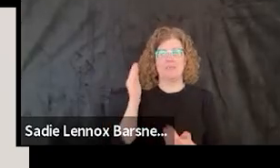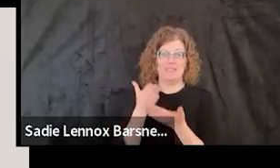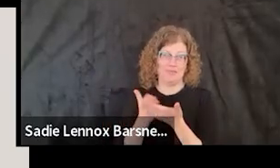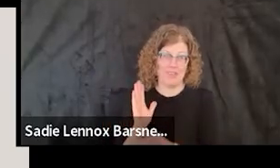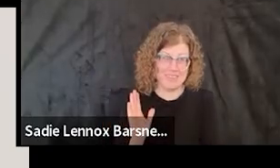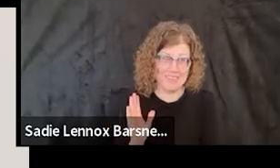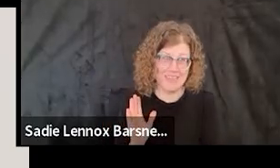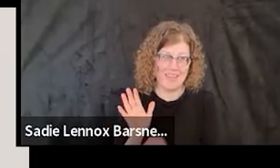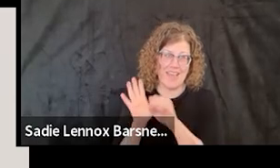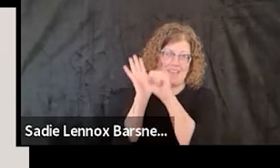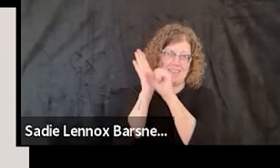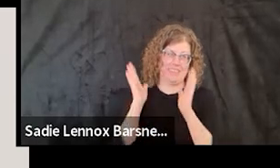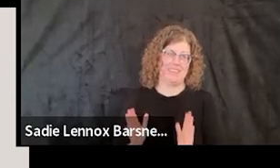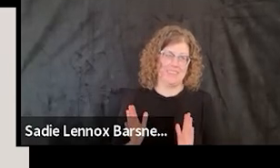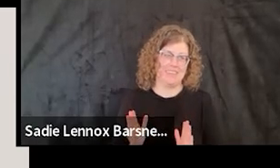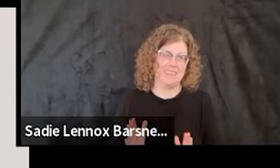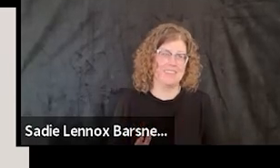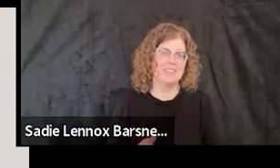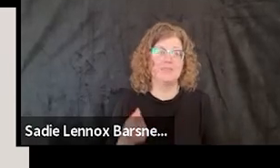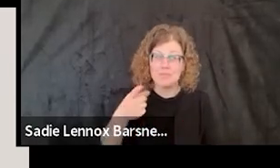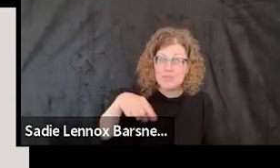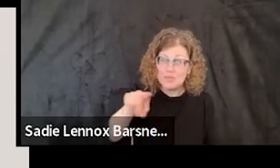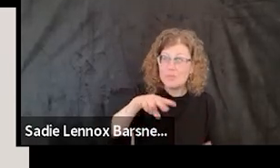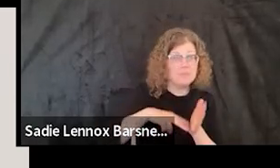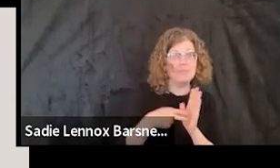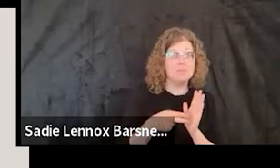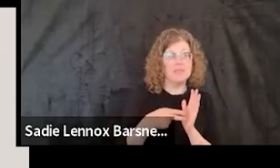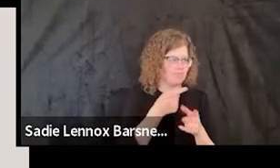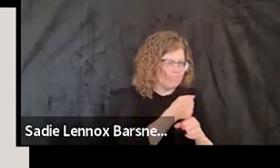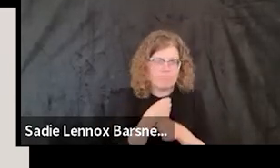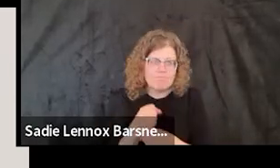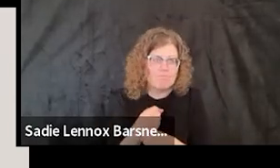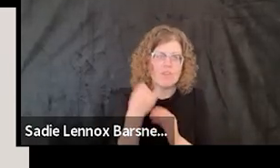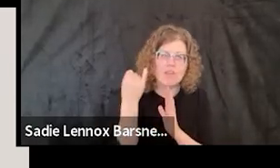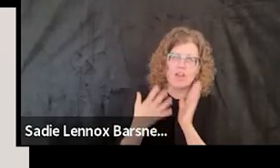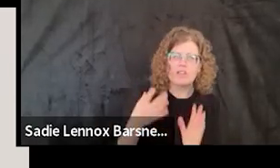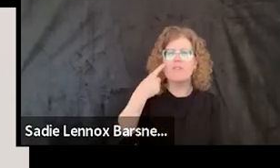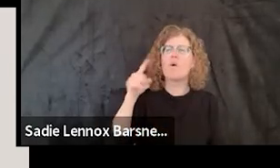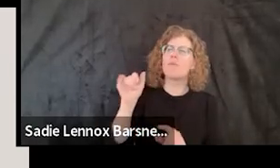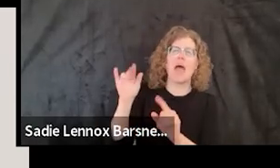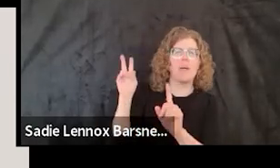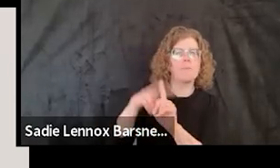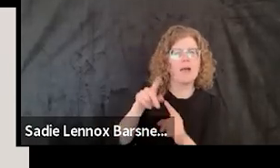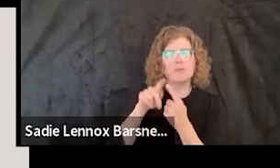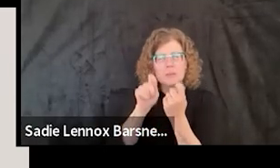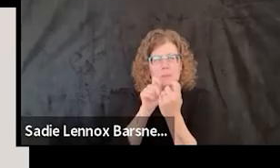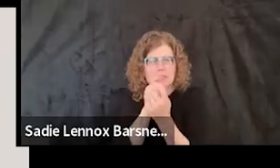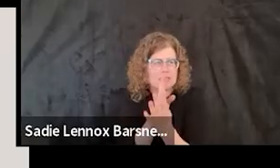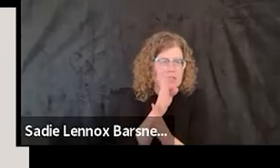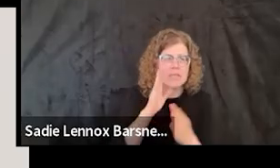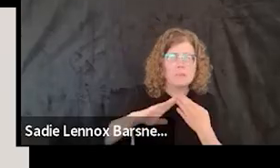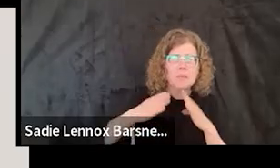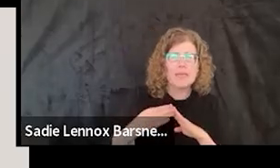the idea that if you are creating work about or for a specific community, that community needs to be